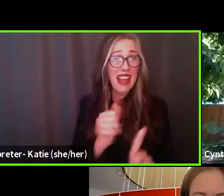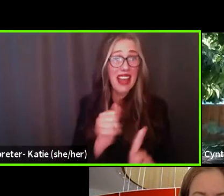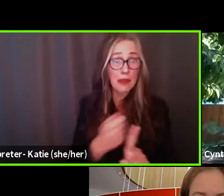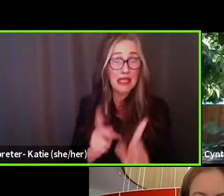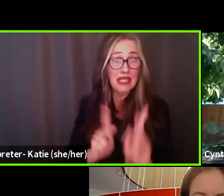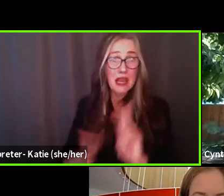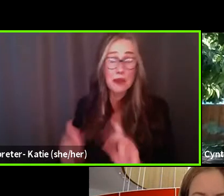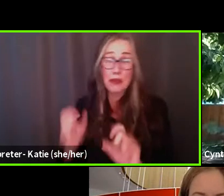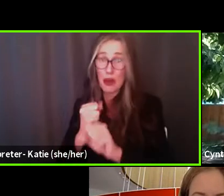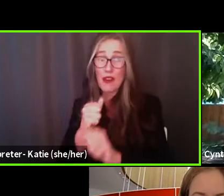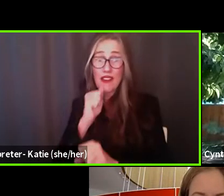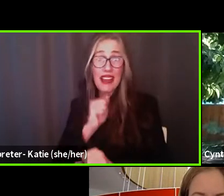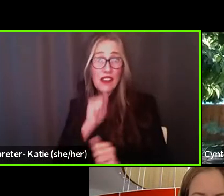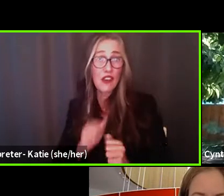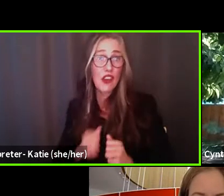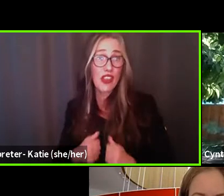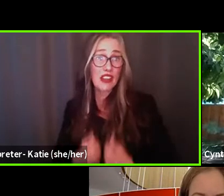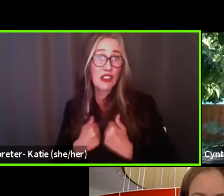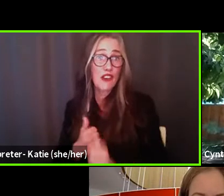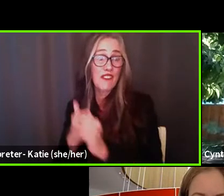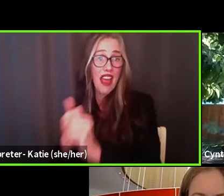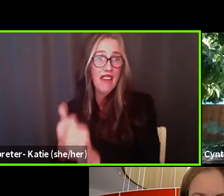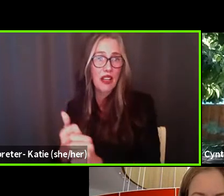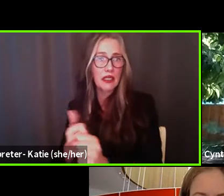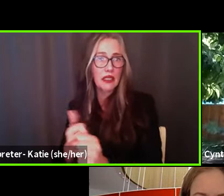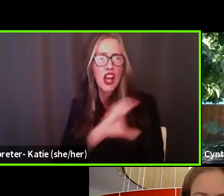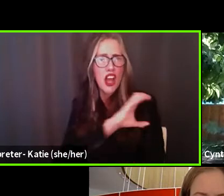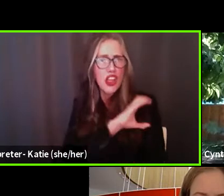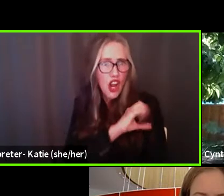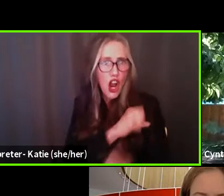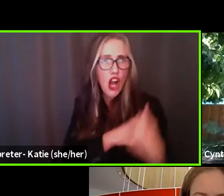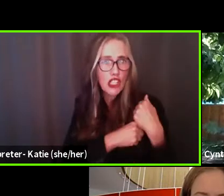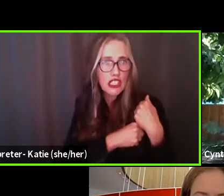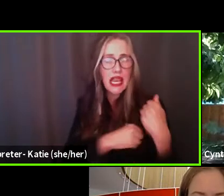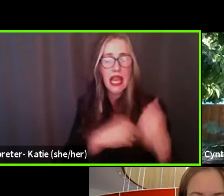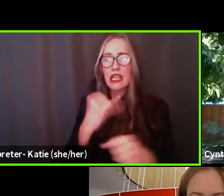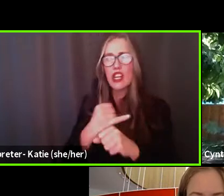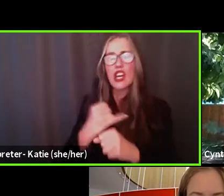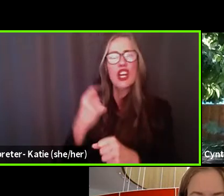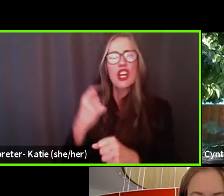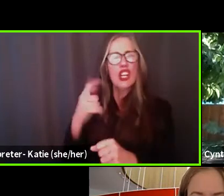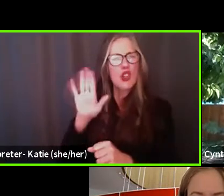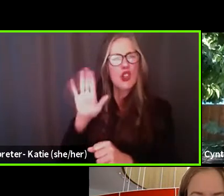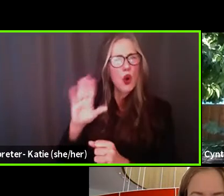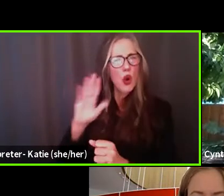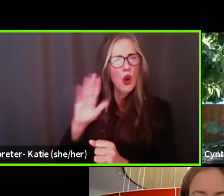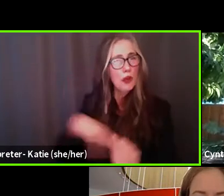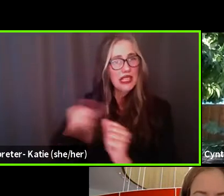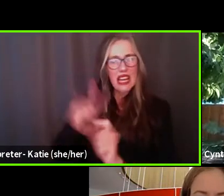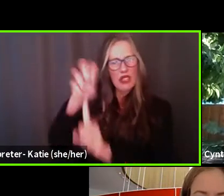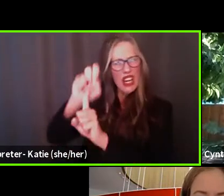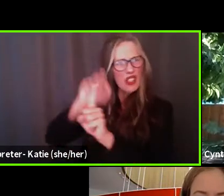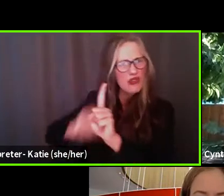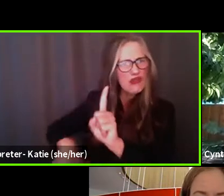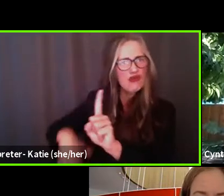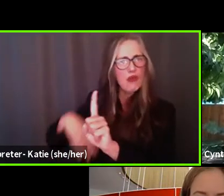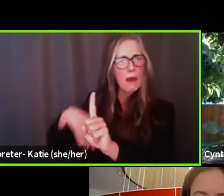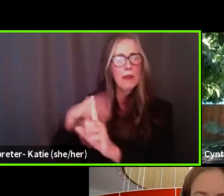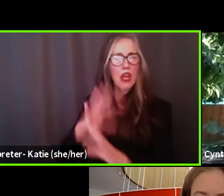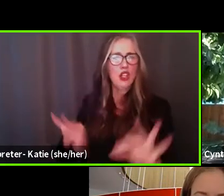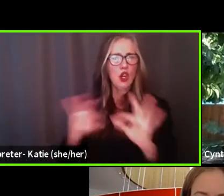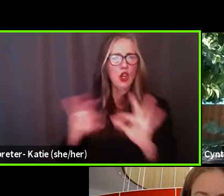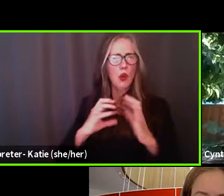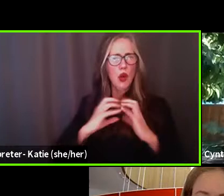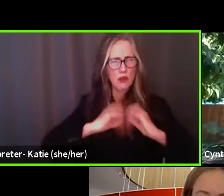their very own survival um prison guards and institutions will try to strip um strip tried to strip our worth in many